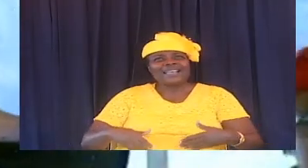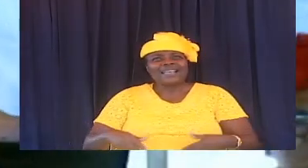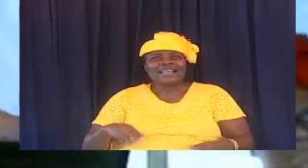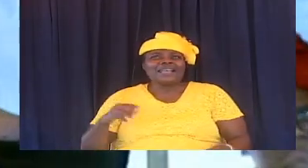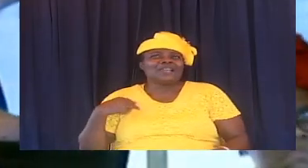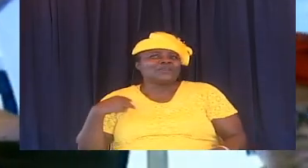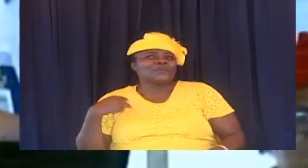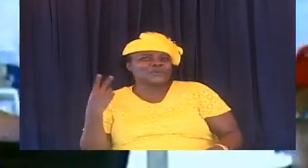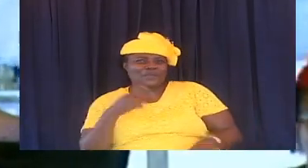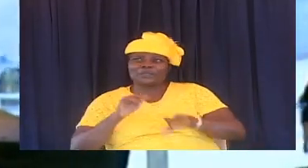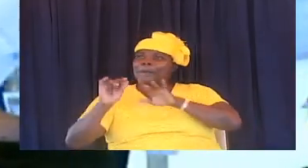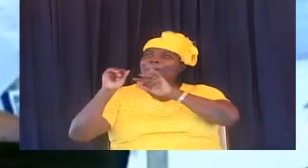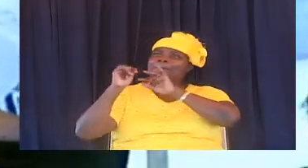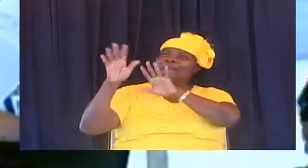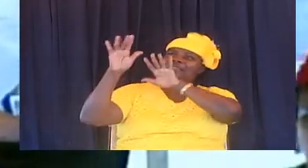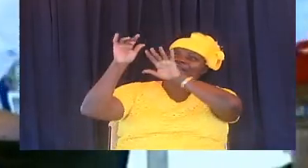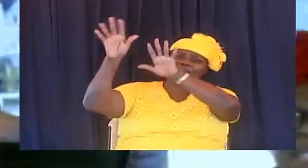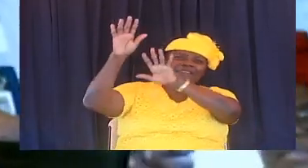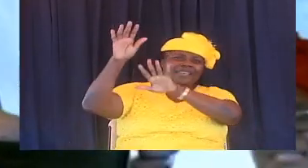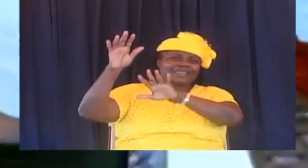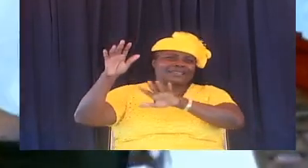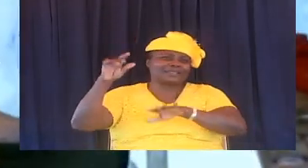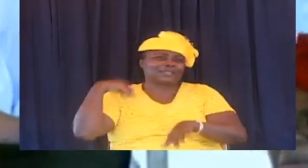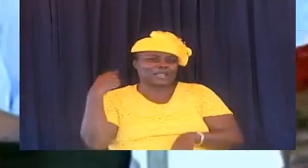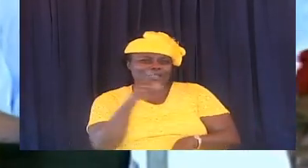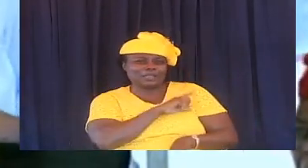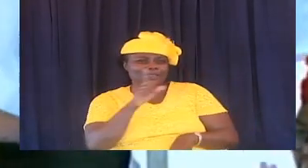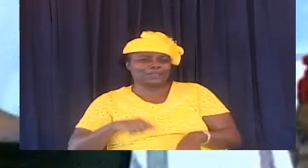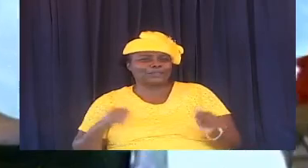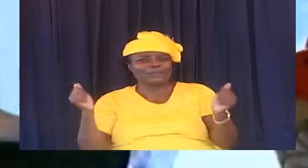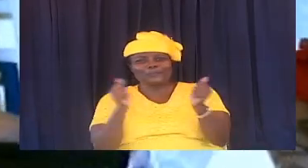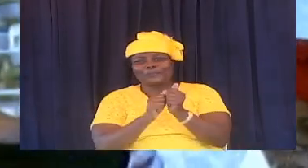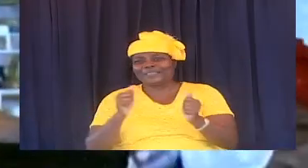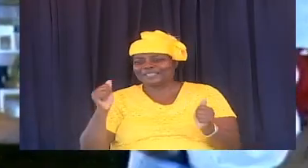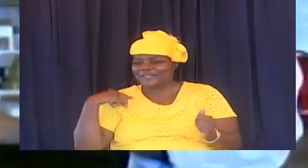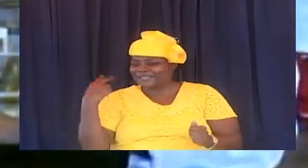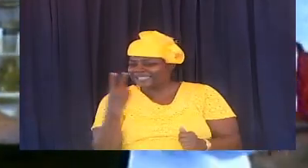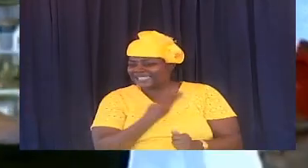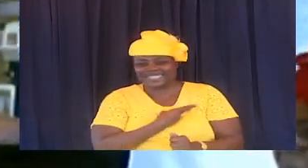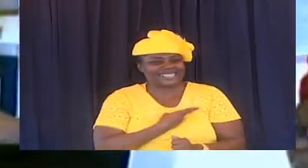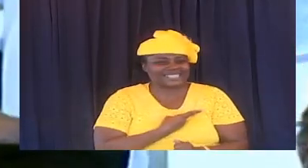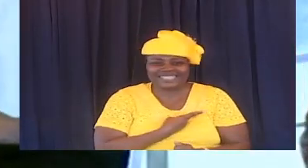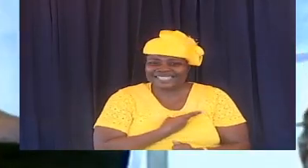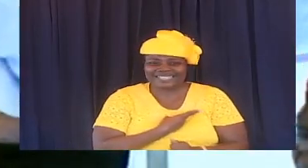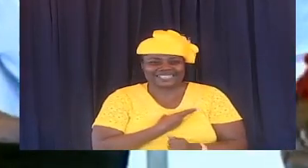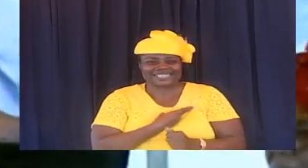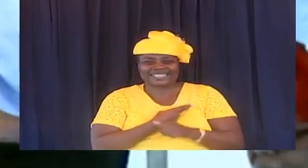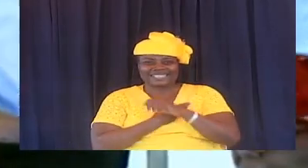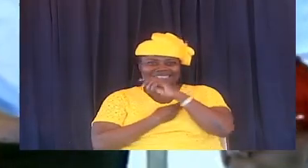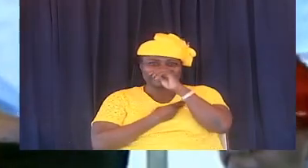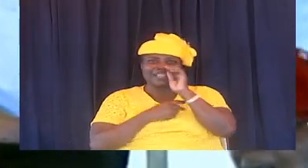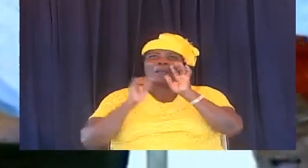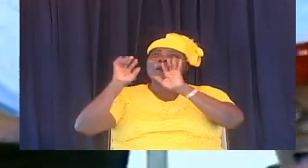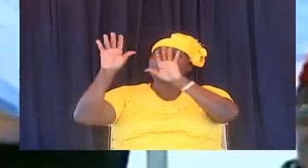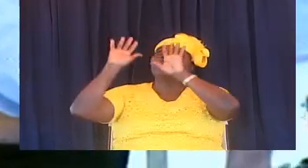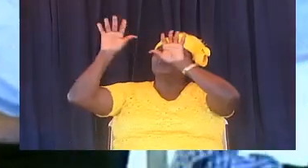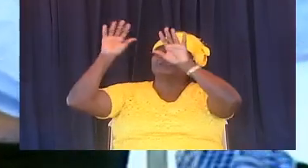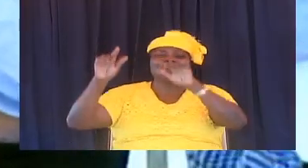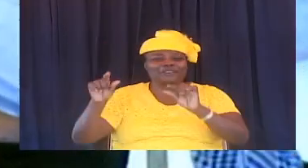to magnify and glorify him. Put your hands together one more time. Amen. And let's magnify God. Isn't he